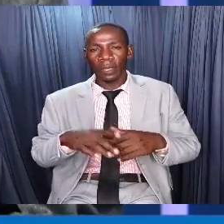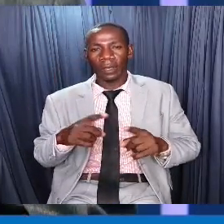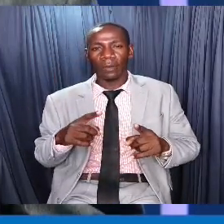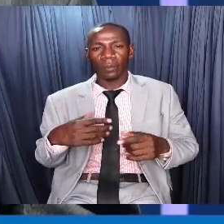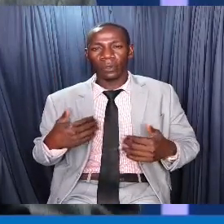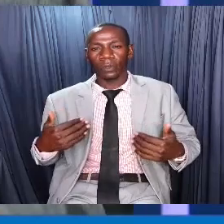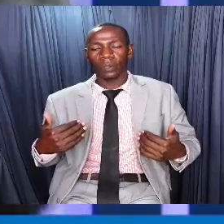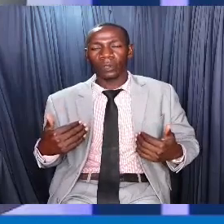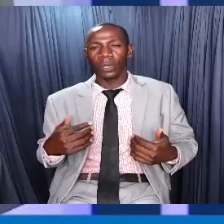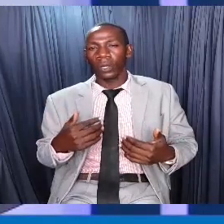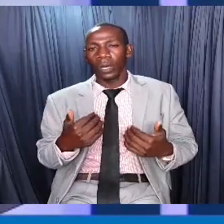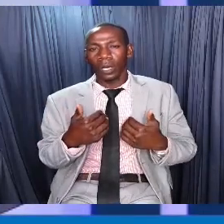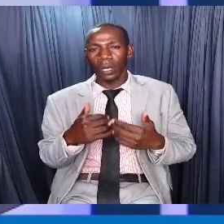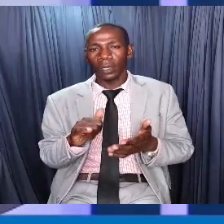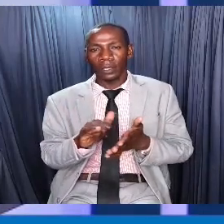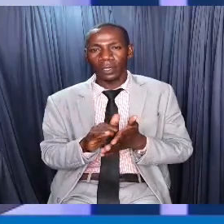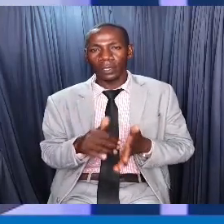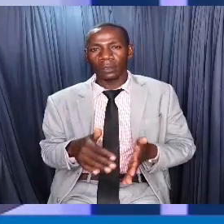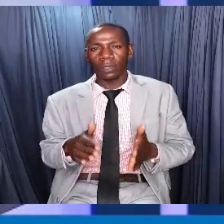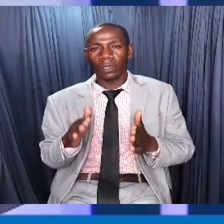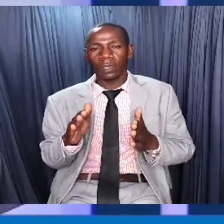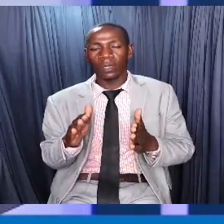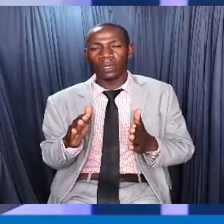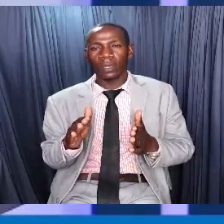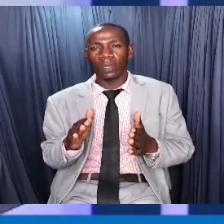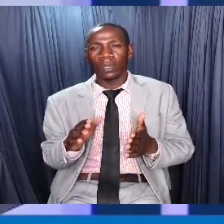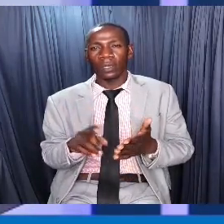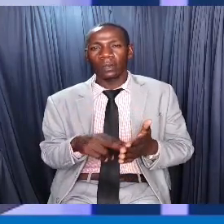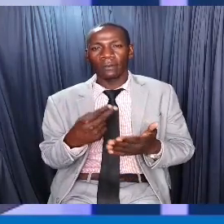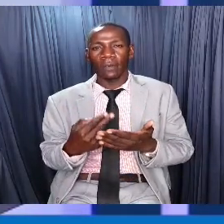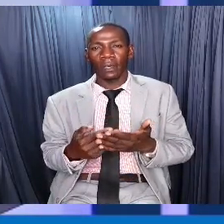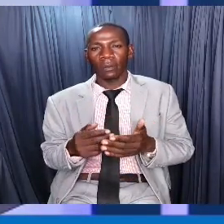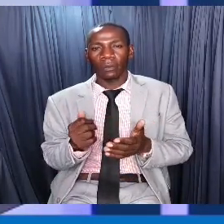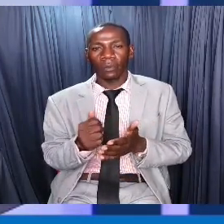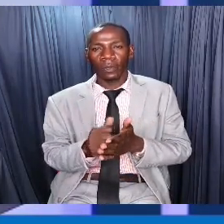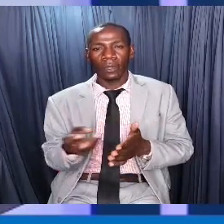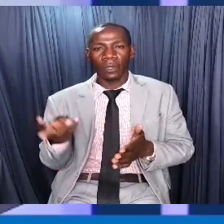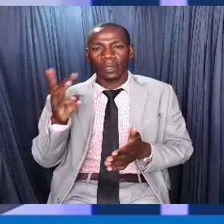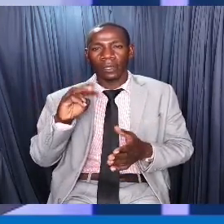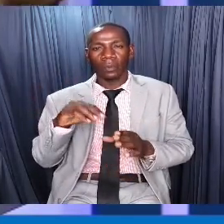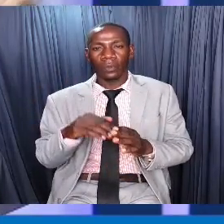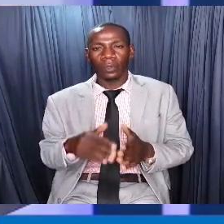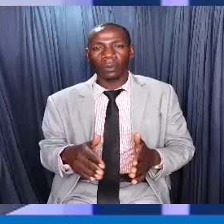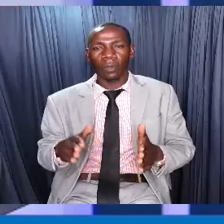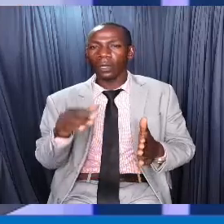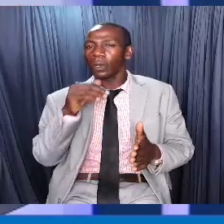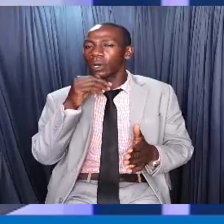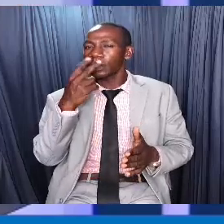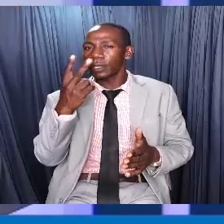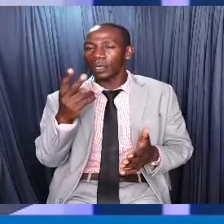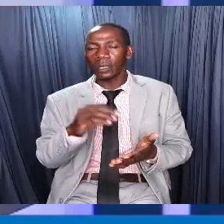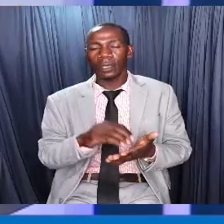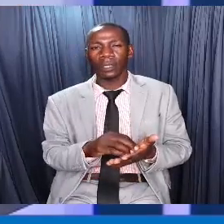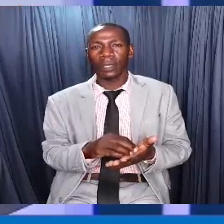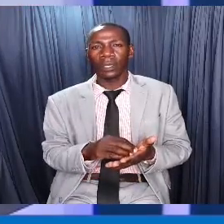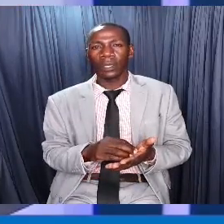arrest everybody. Aliye na njia hii. Who is walking on this way? Akaanguka nazo hapo njiani. He fell with the letters in the way. Sasa alipoamka haoni tena. Now when he got up he could not